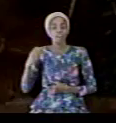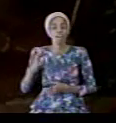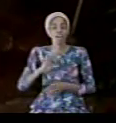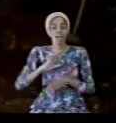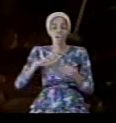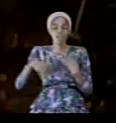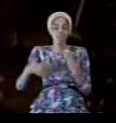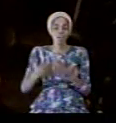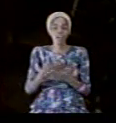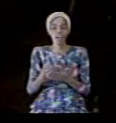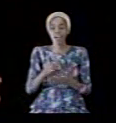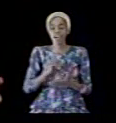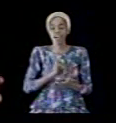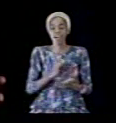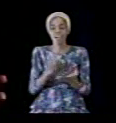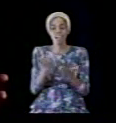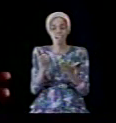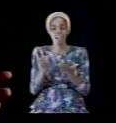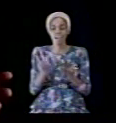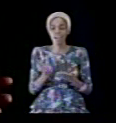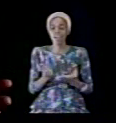Cause all I